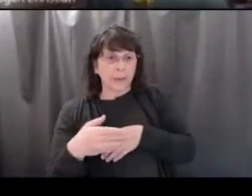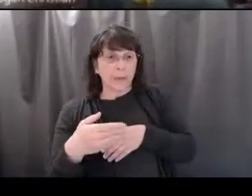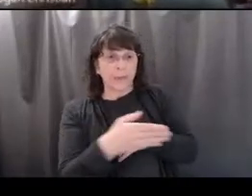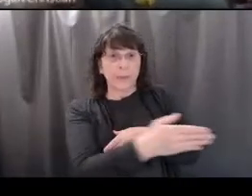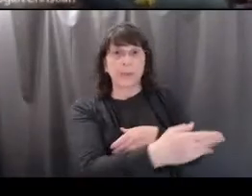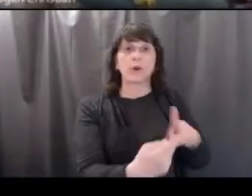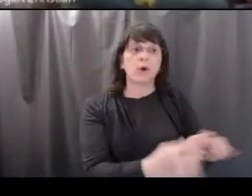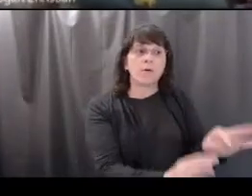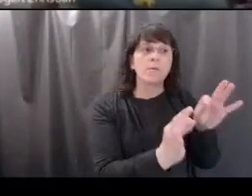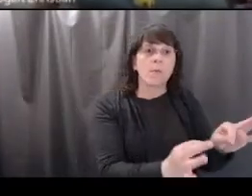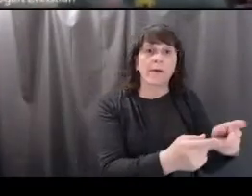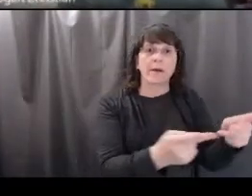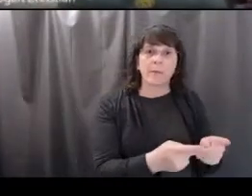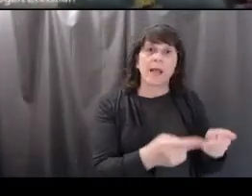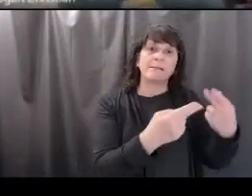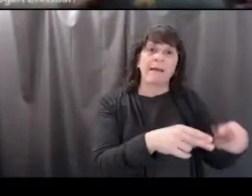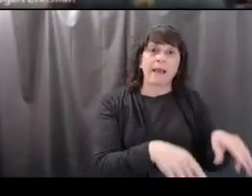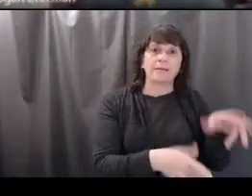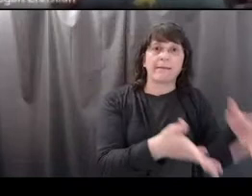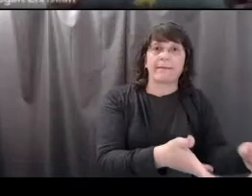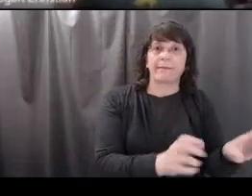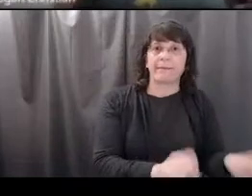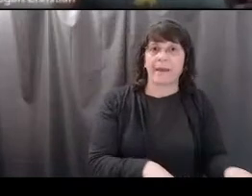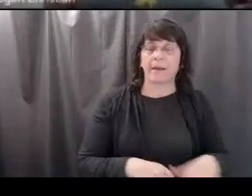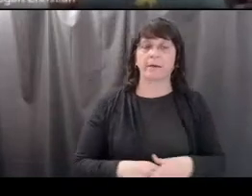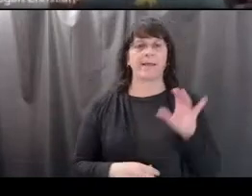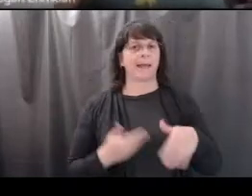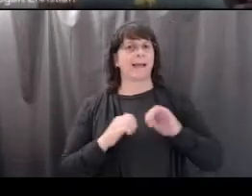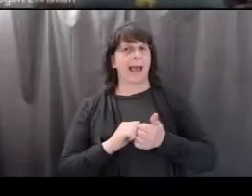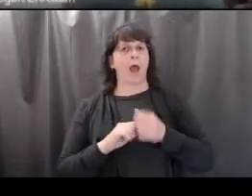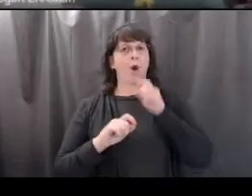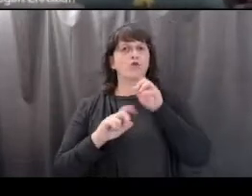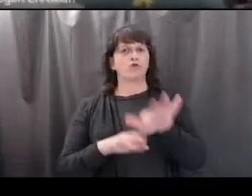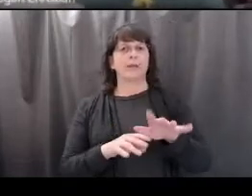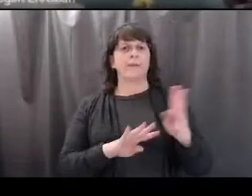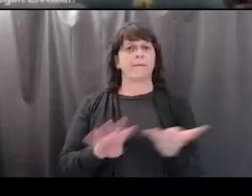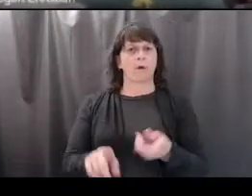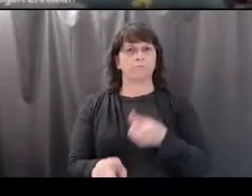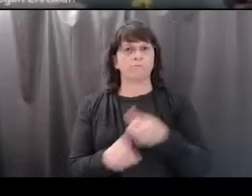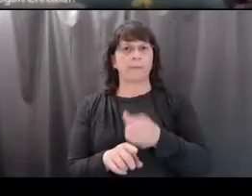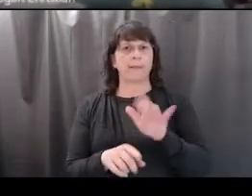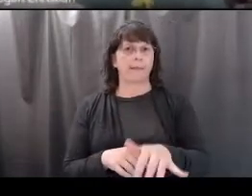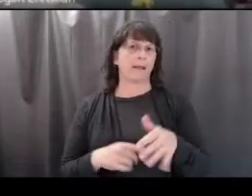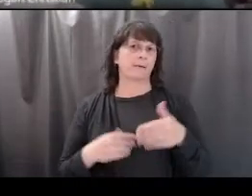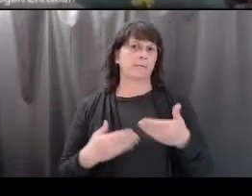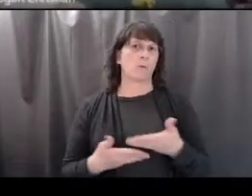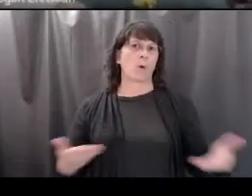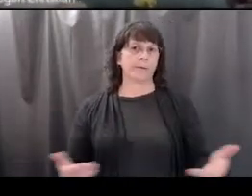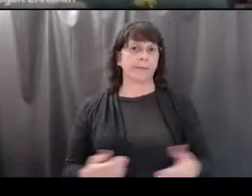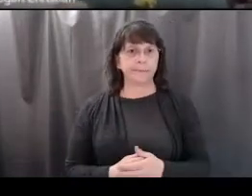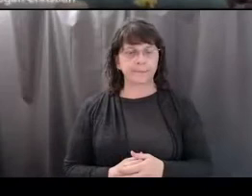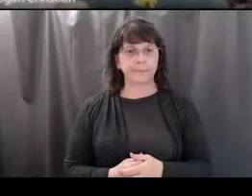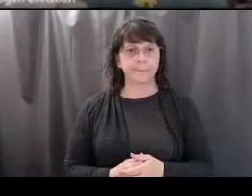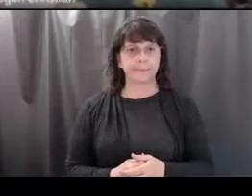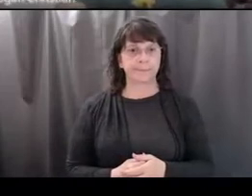spawning grounds and lay those eggs. So that's definitely a way that stream flow impacts that organism.